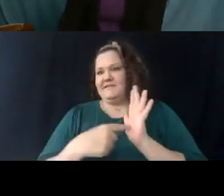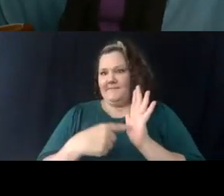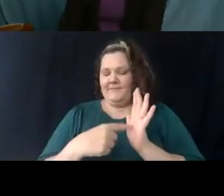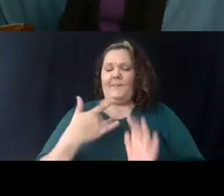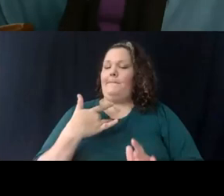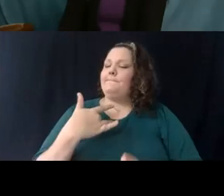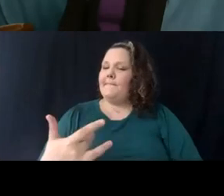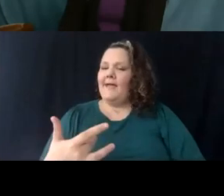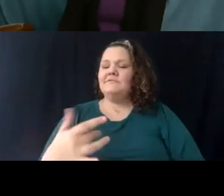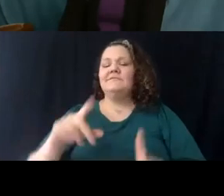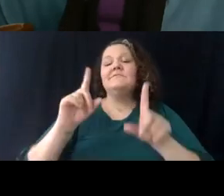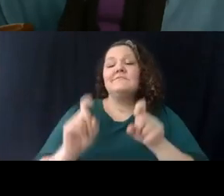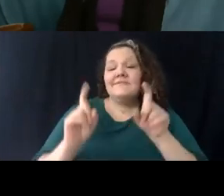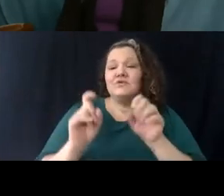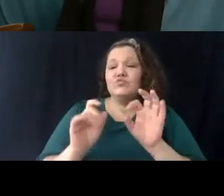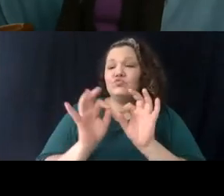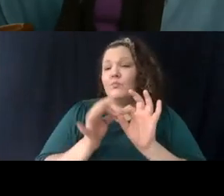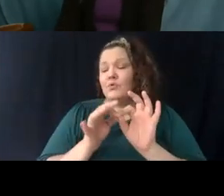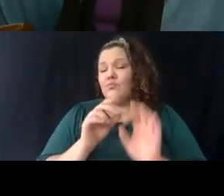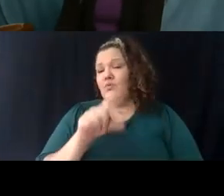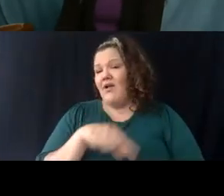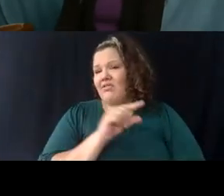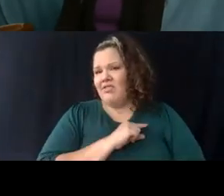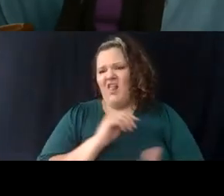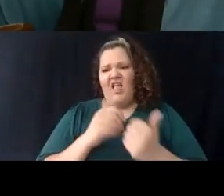And I did add